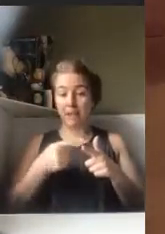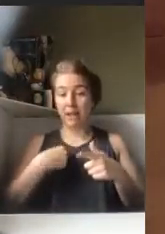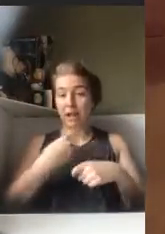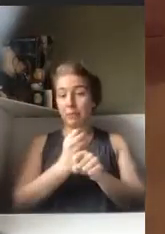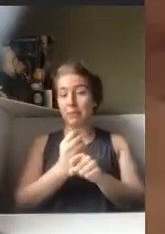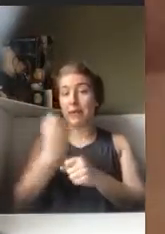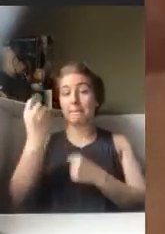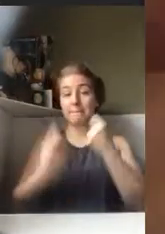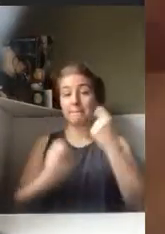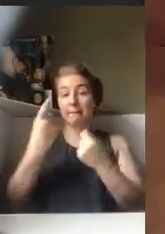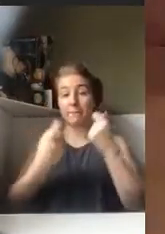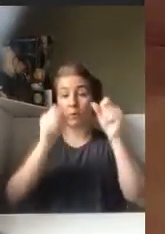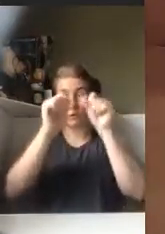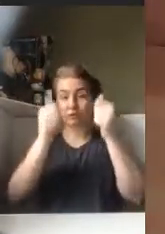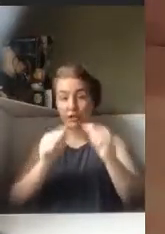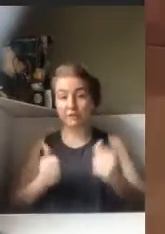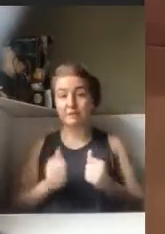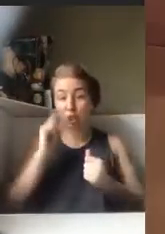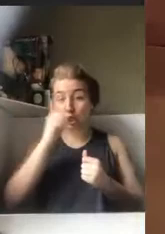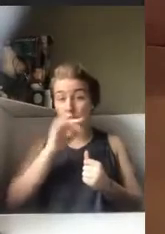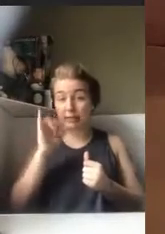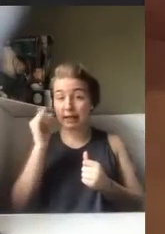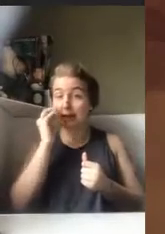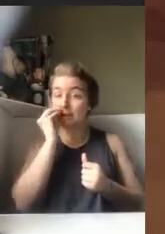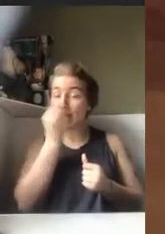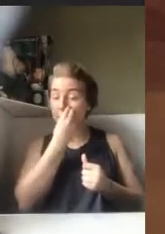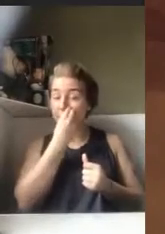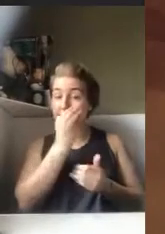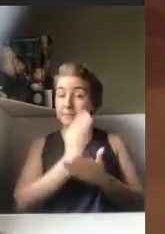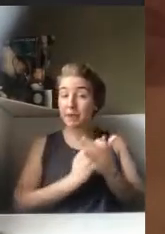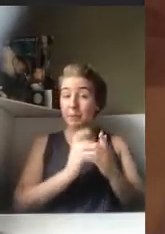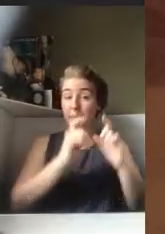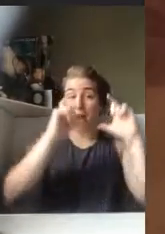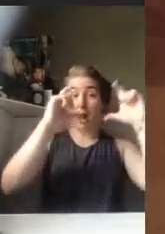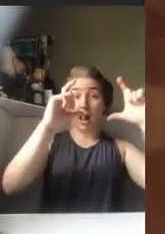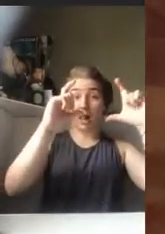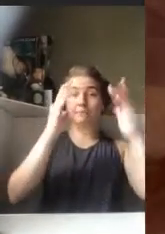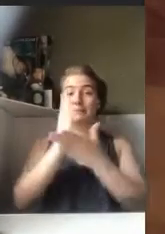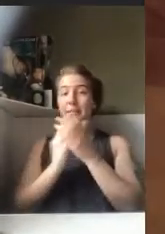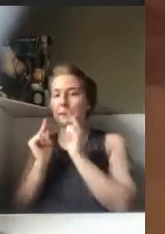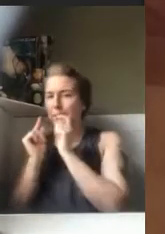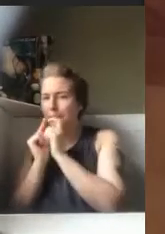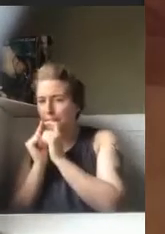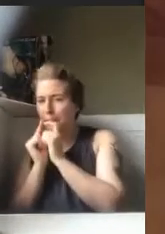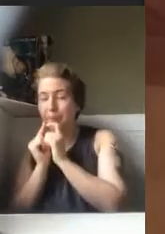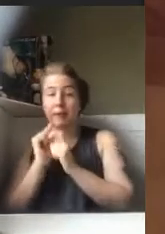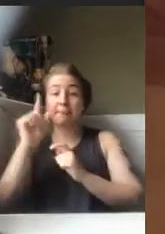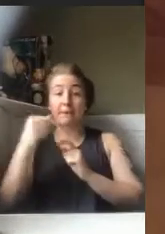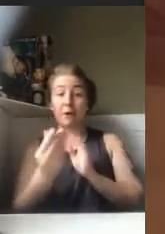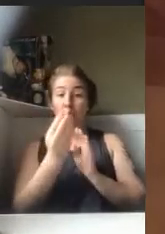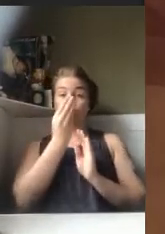to cut different sizes because it'll look like some flowers are closer than others.